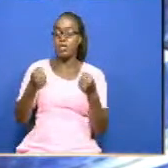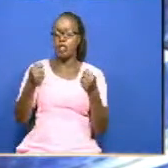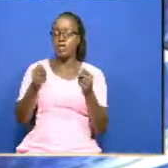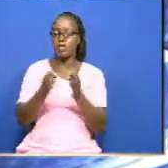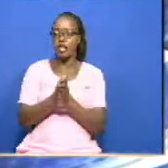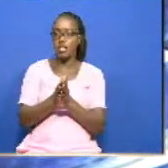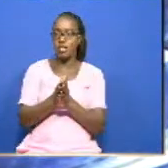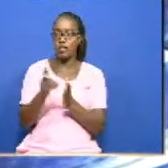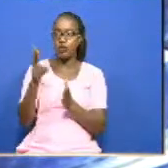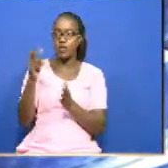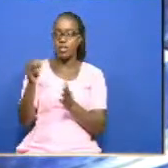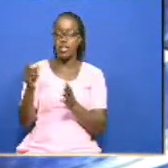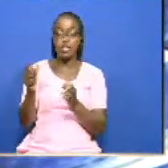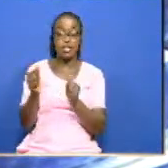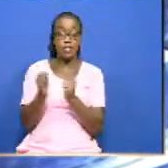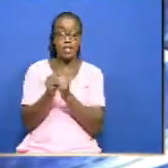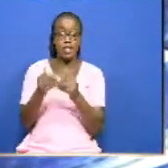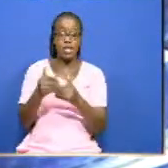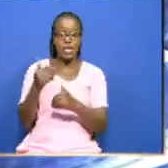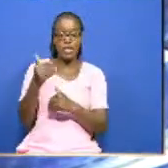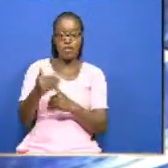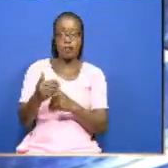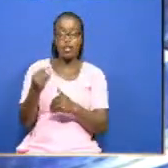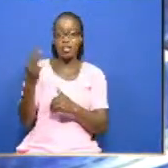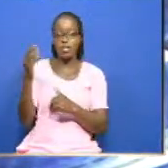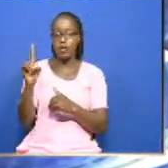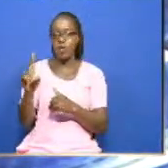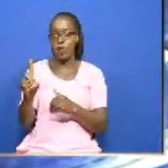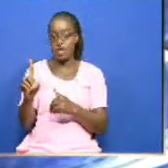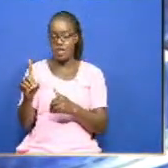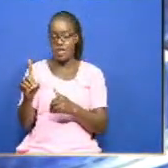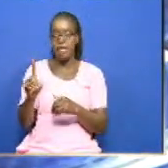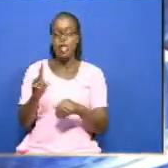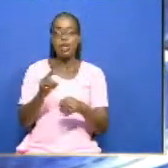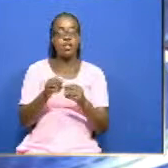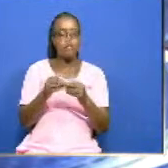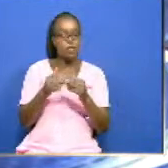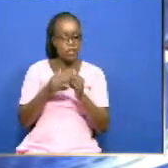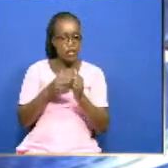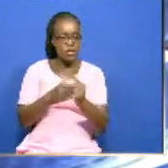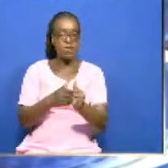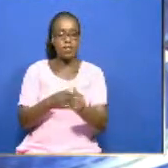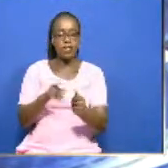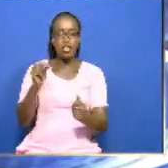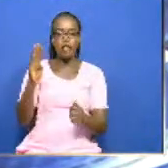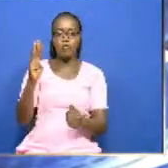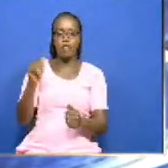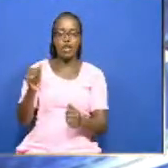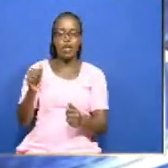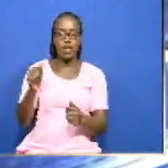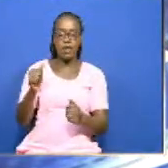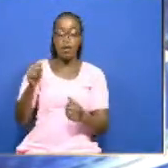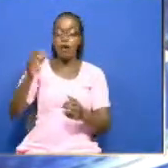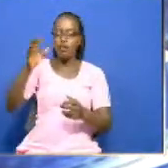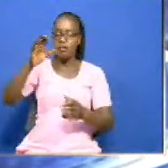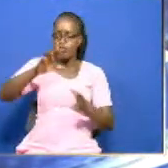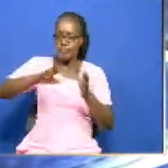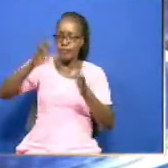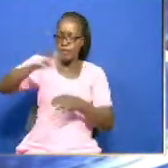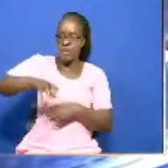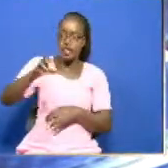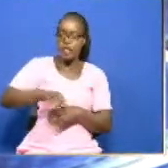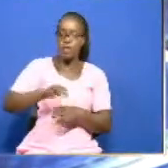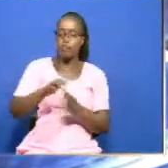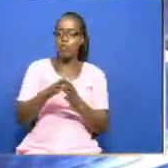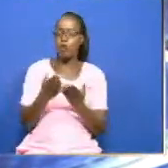since 2010 after taking a 3-1 series lead in the 2020 NBA Finals following a 102-96 win over